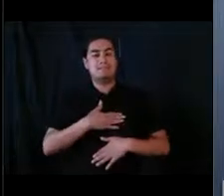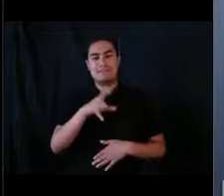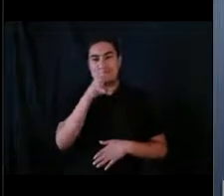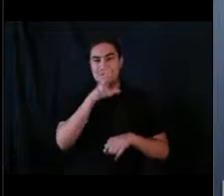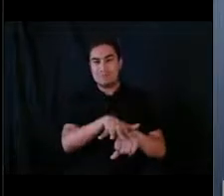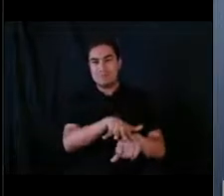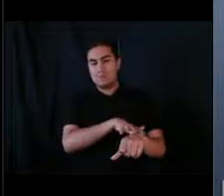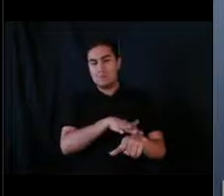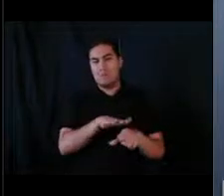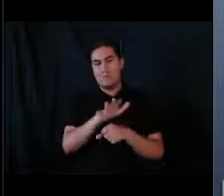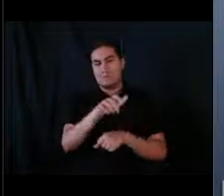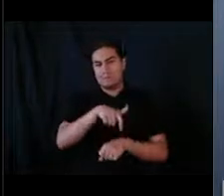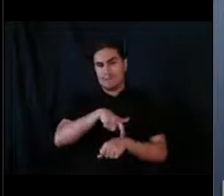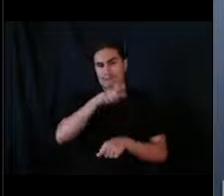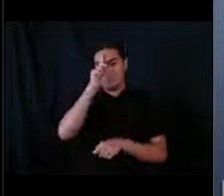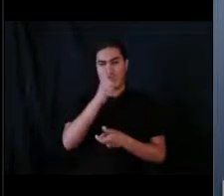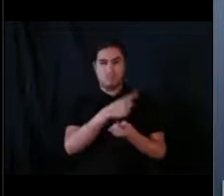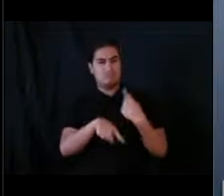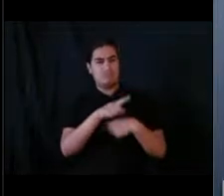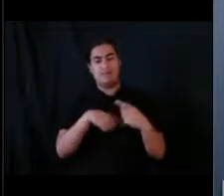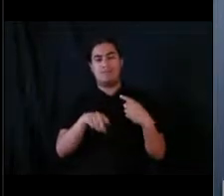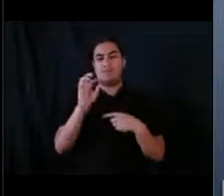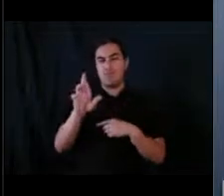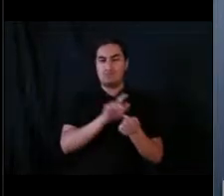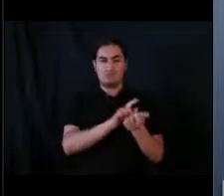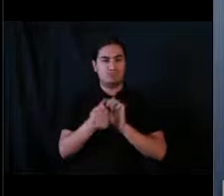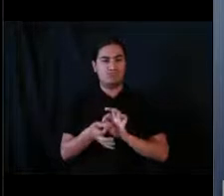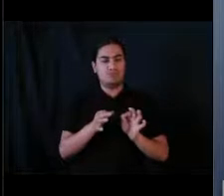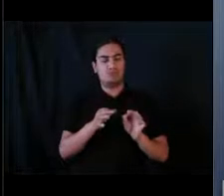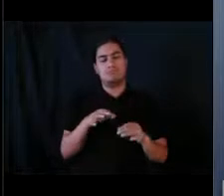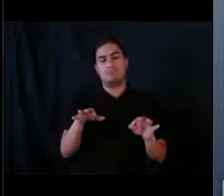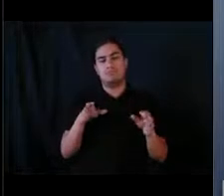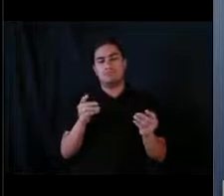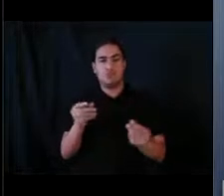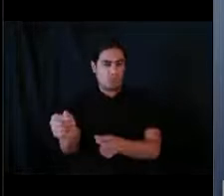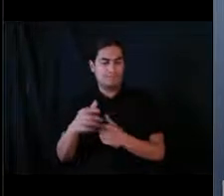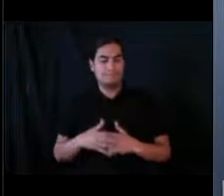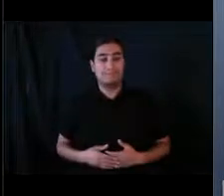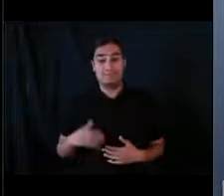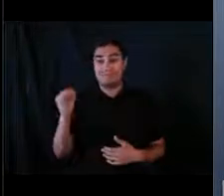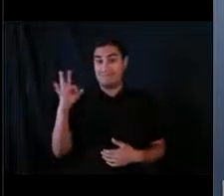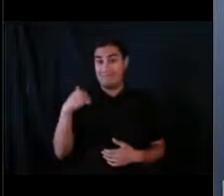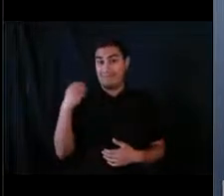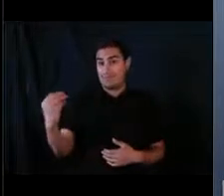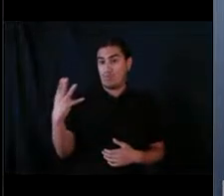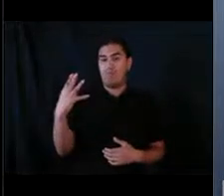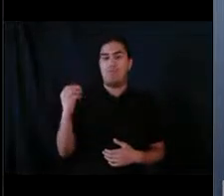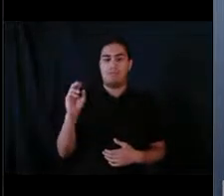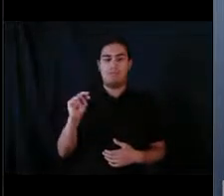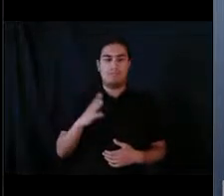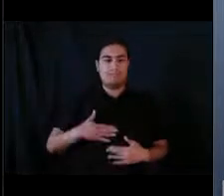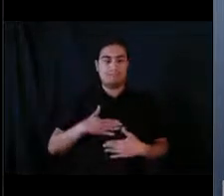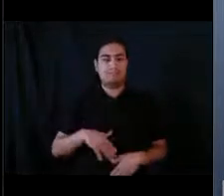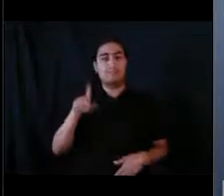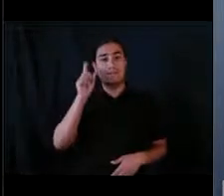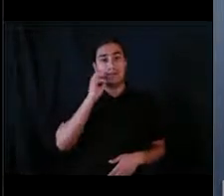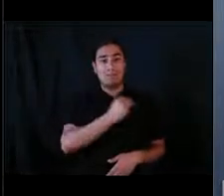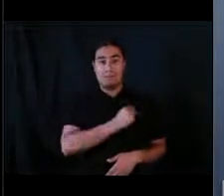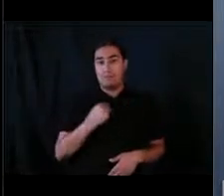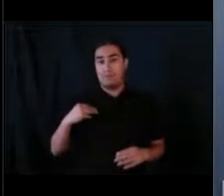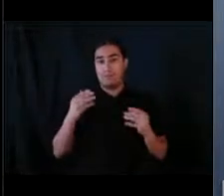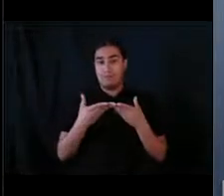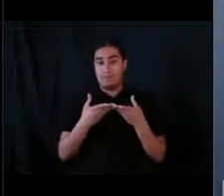adequate time for accurate translations and also turn on your camera if you have one for our members of the public both first in